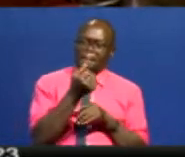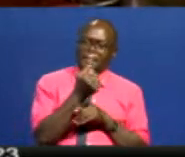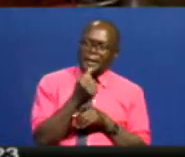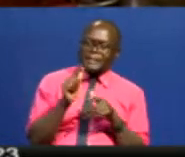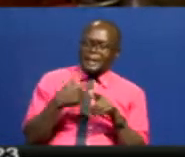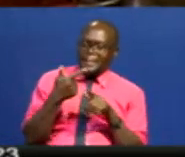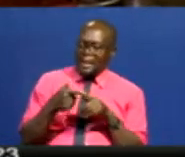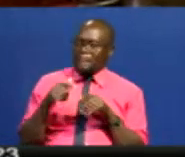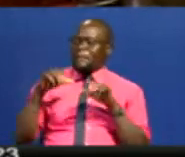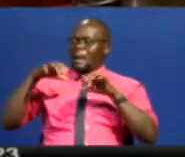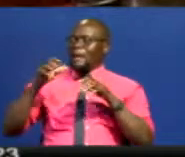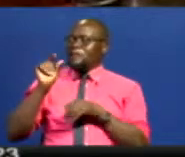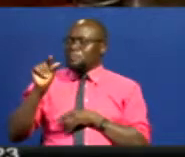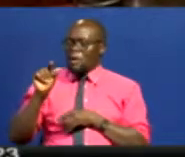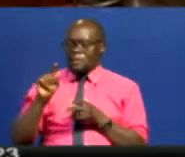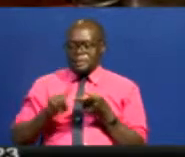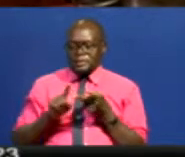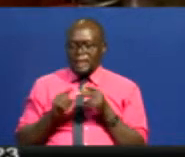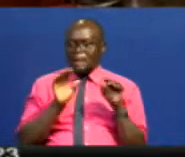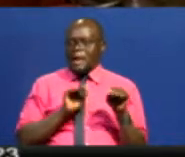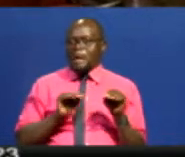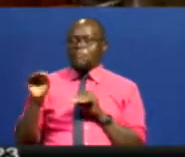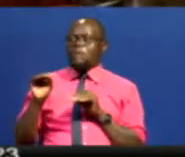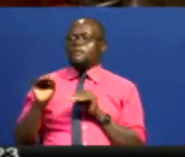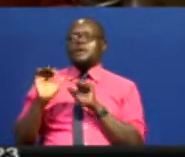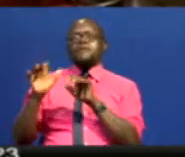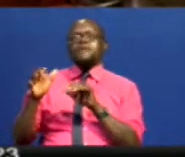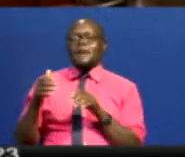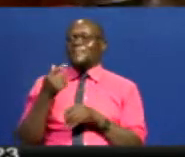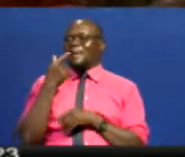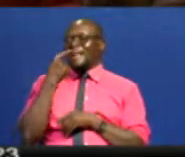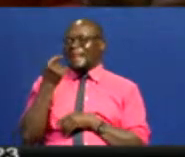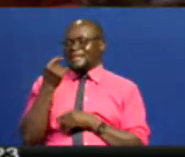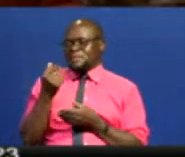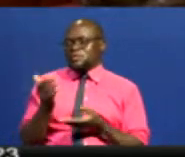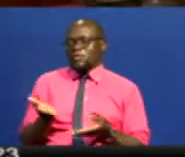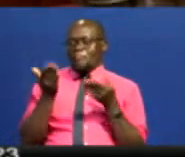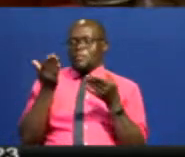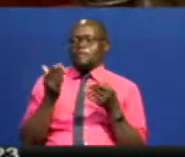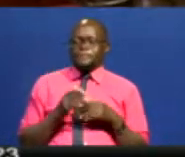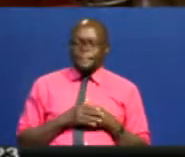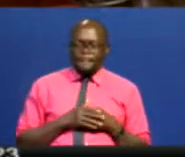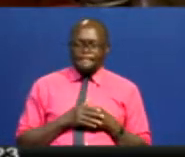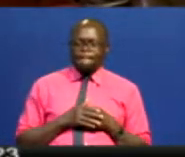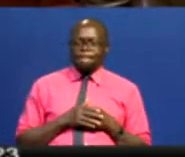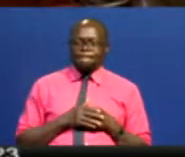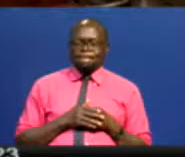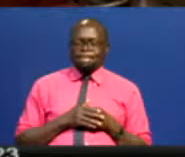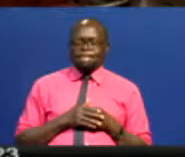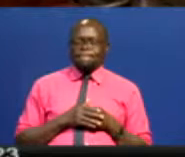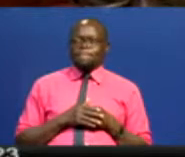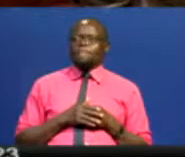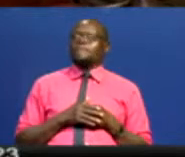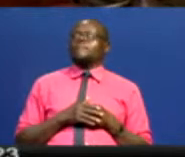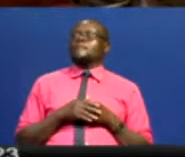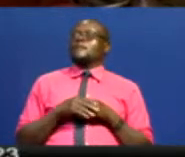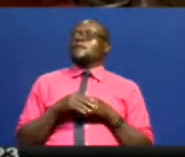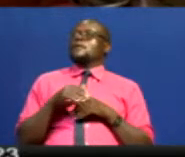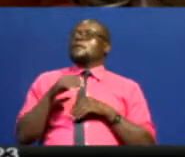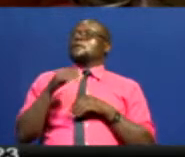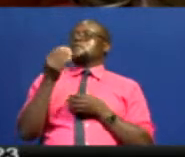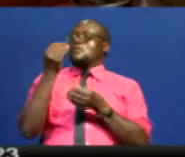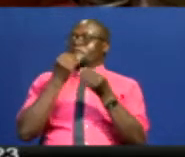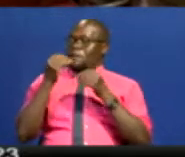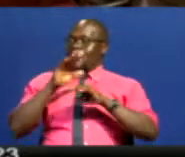the short rains, they can also resort to rice, which will improve on the supply of the food within